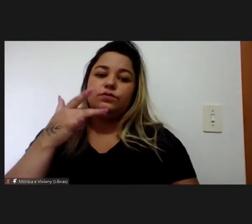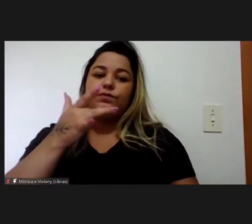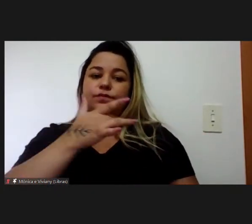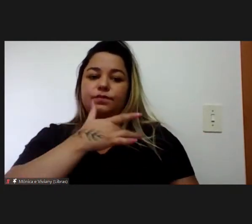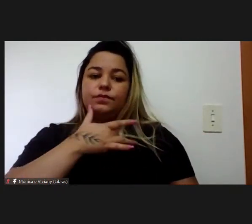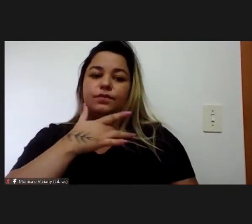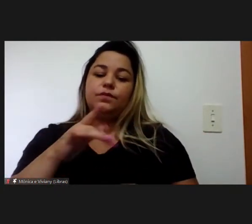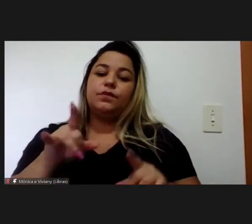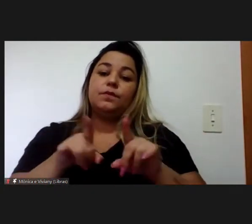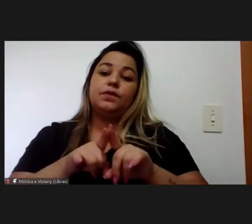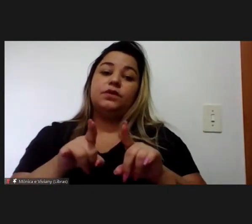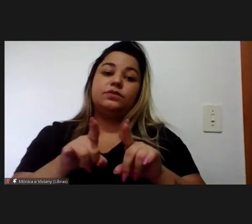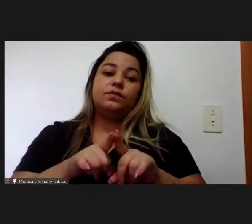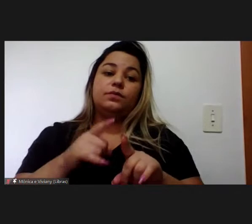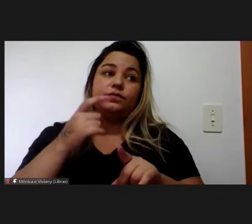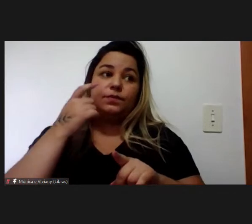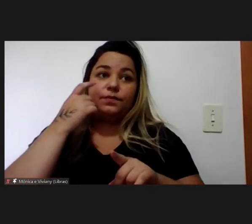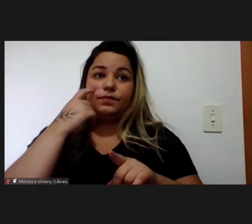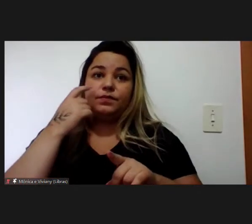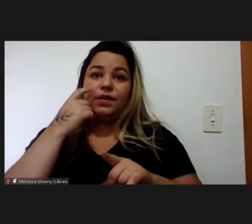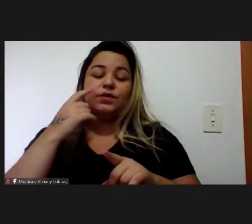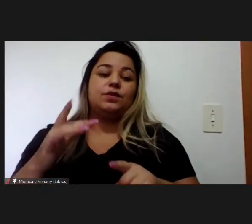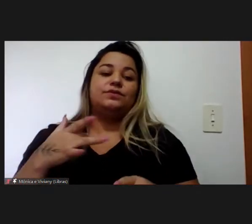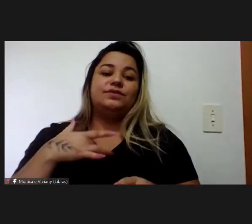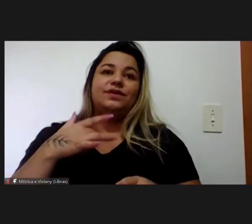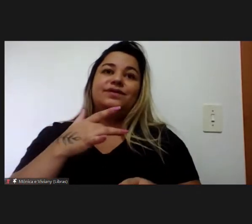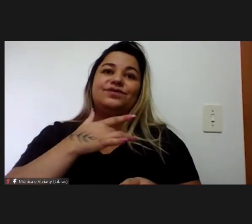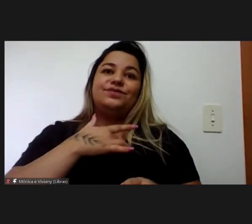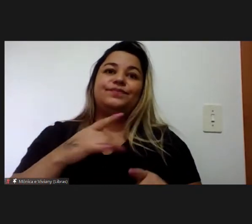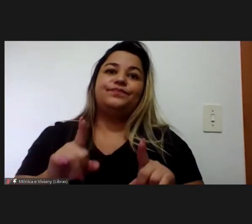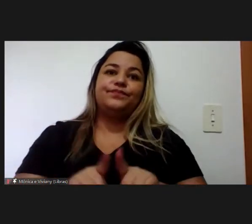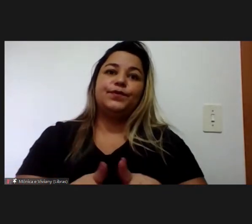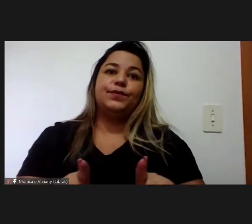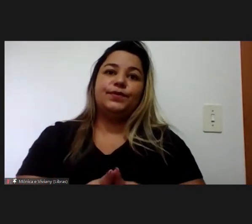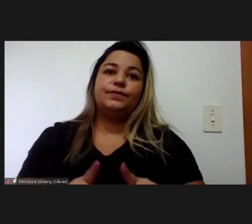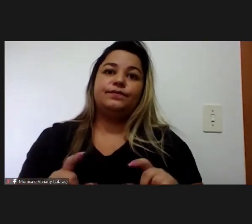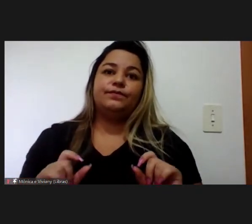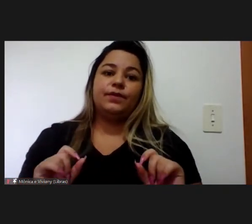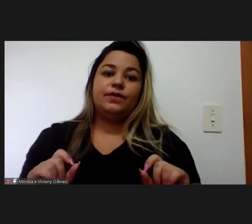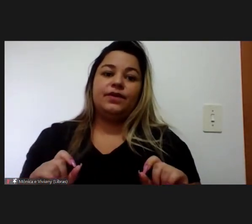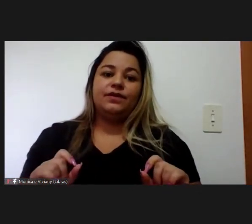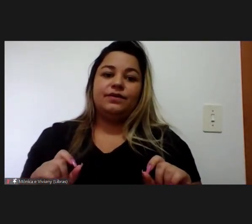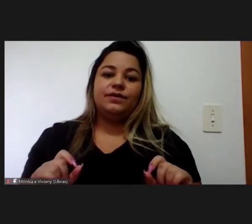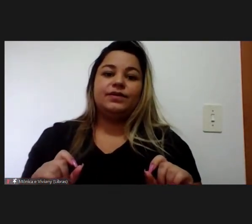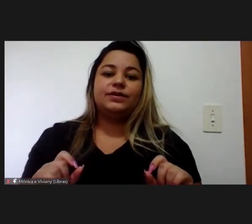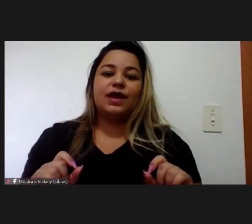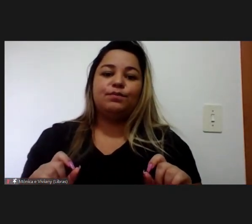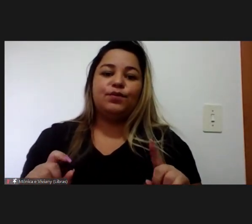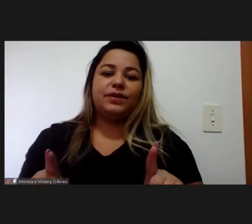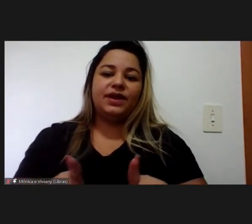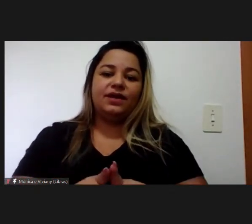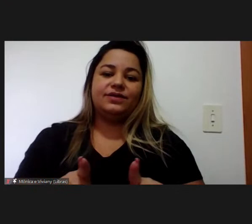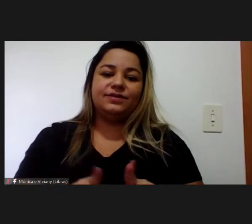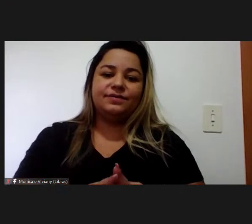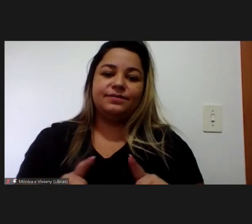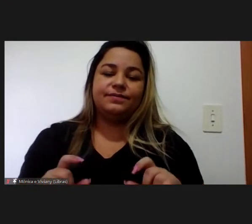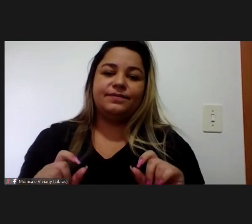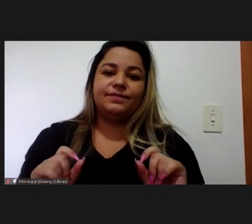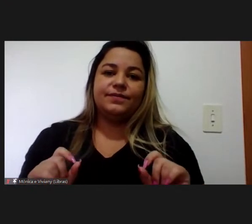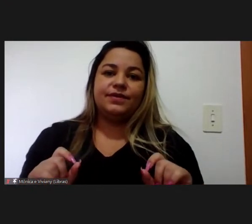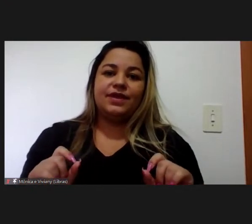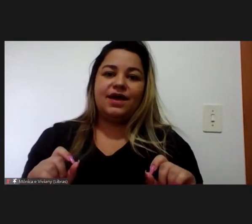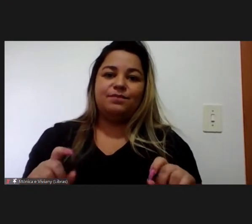systems through the primary care healthcare, about the promotion, protection, and